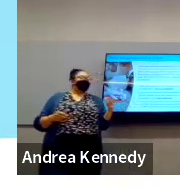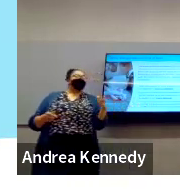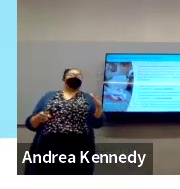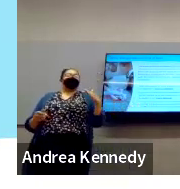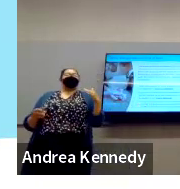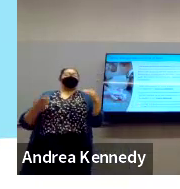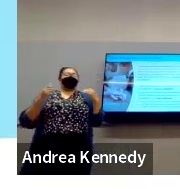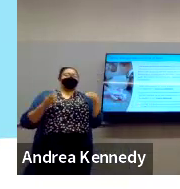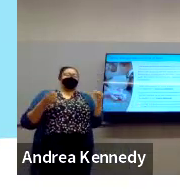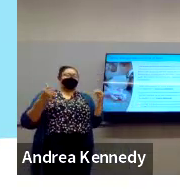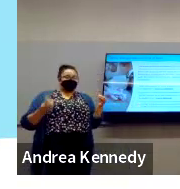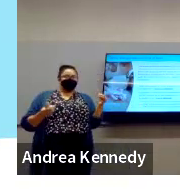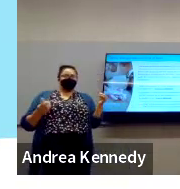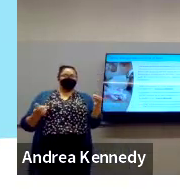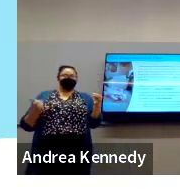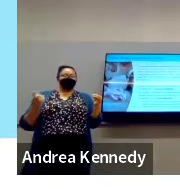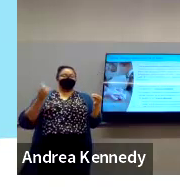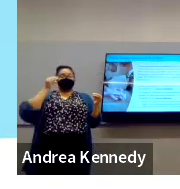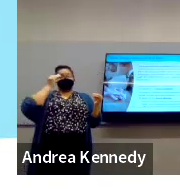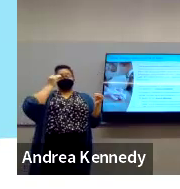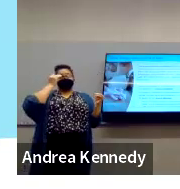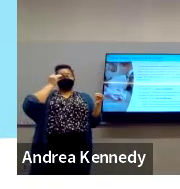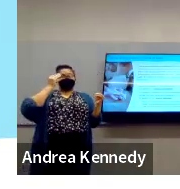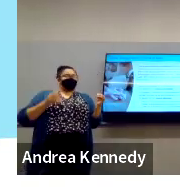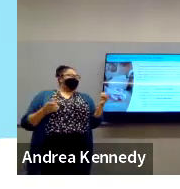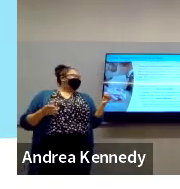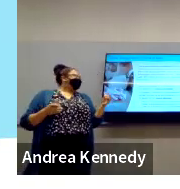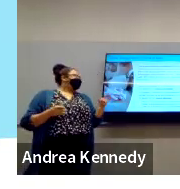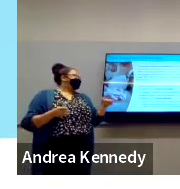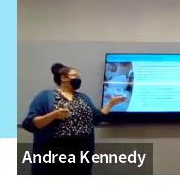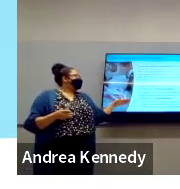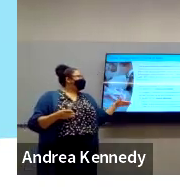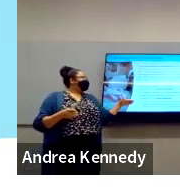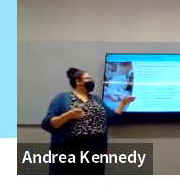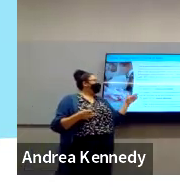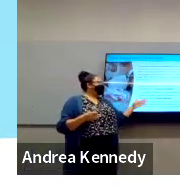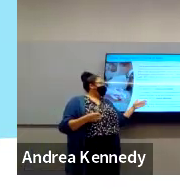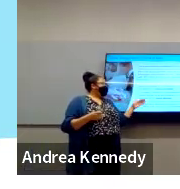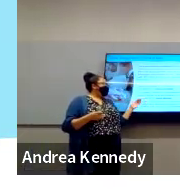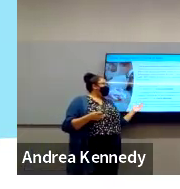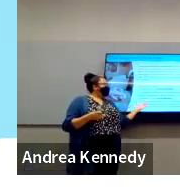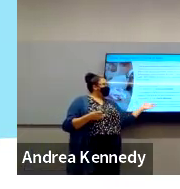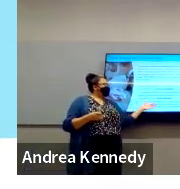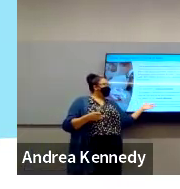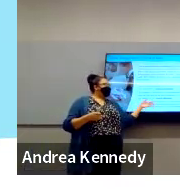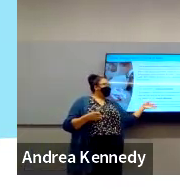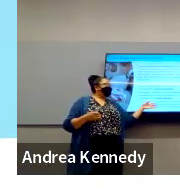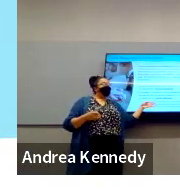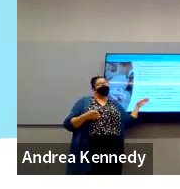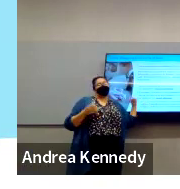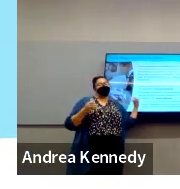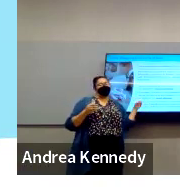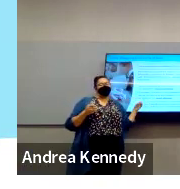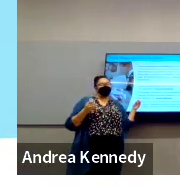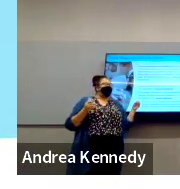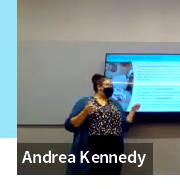rent. And at that time, once the tenants get that notice, they're able to